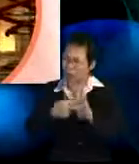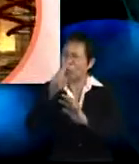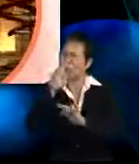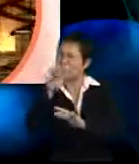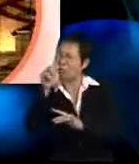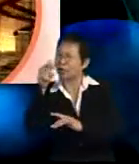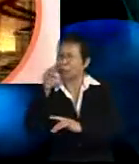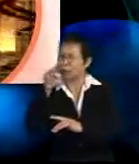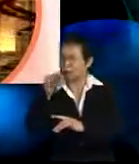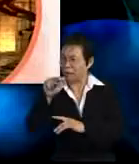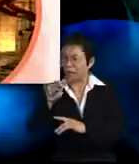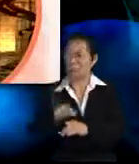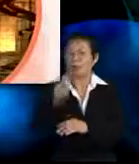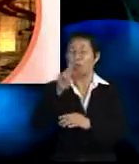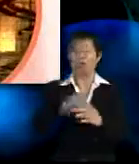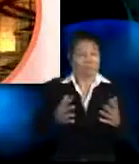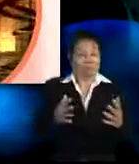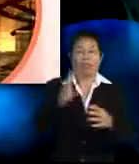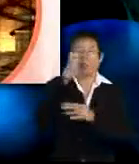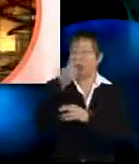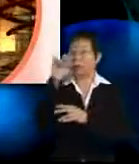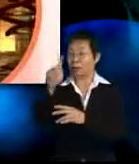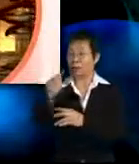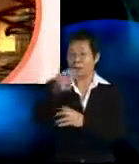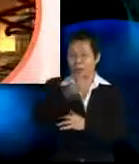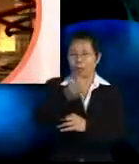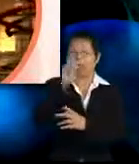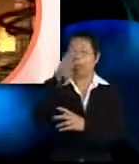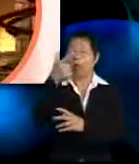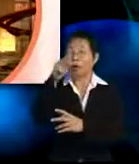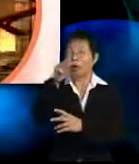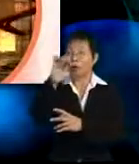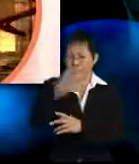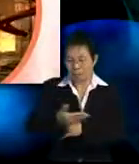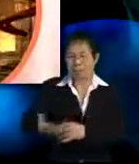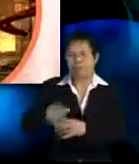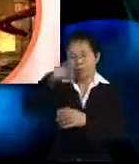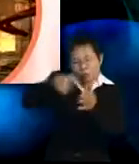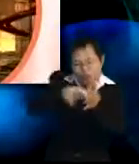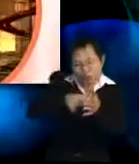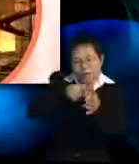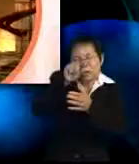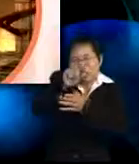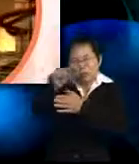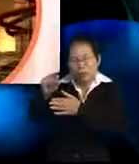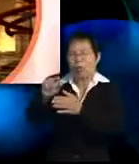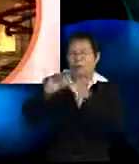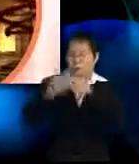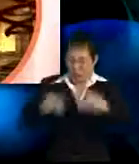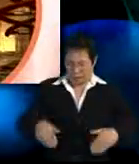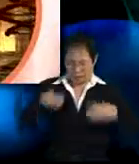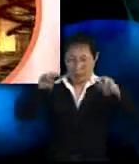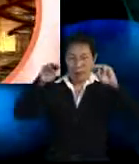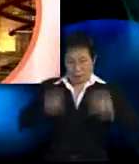Well, vitamins are organic compounds and are required in small quantities by human and